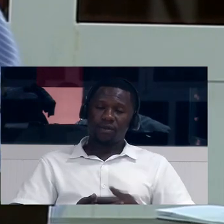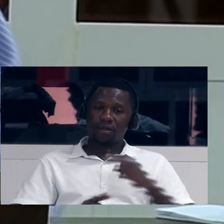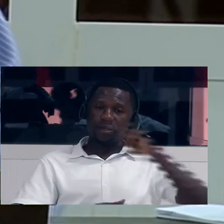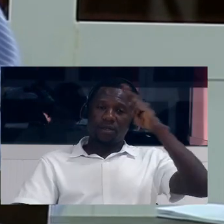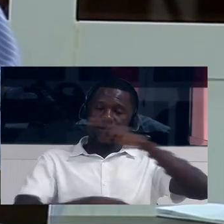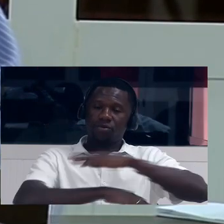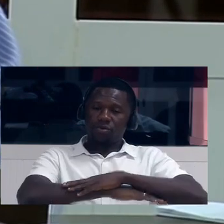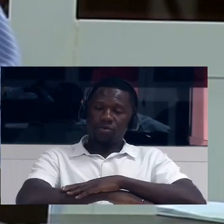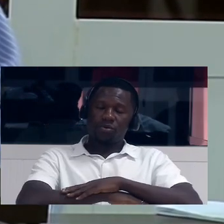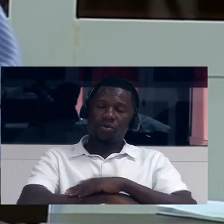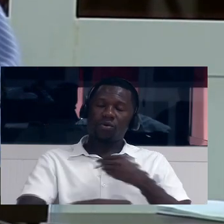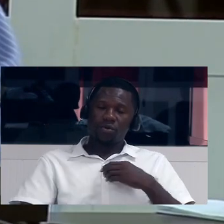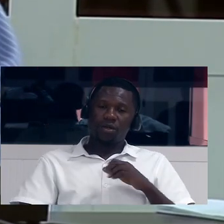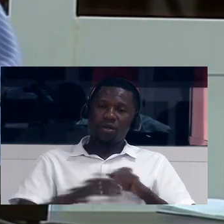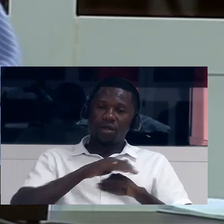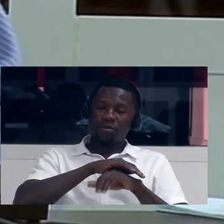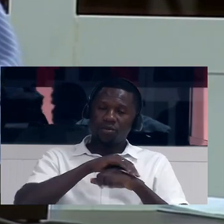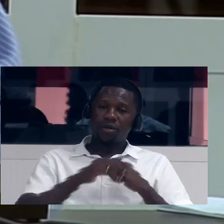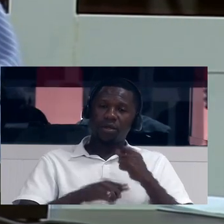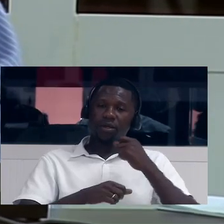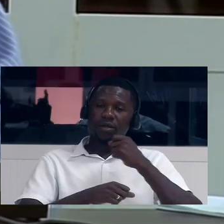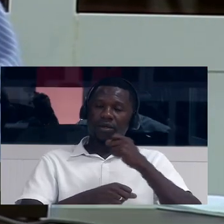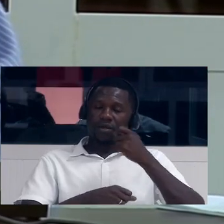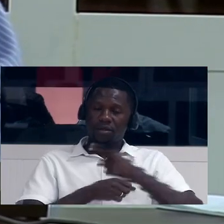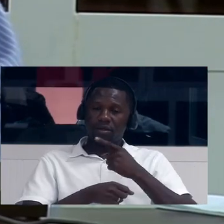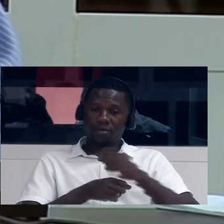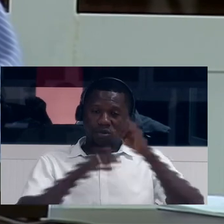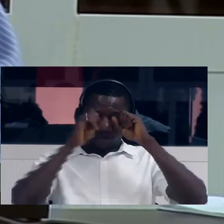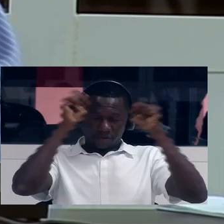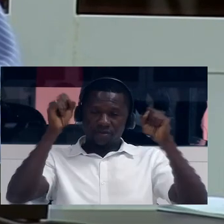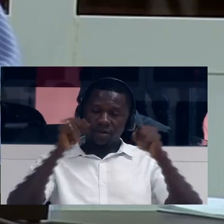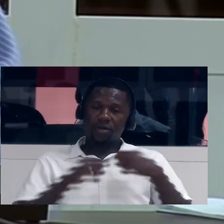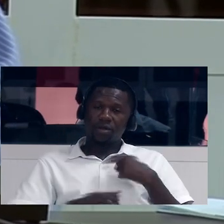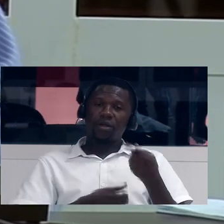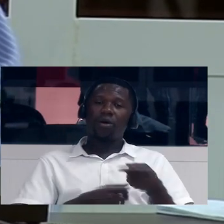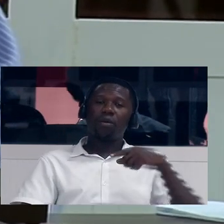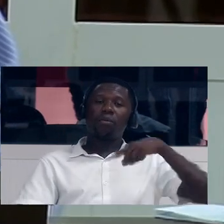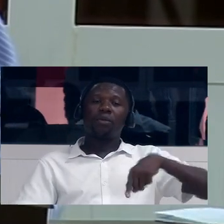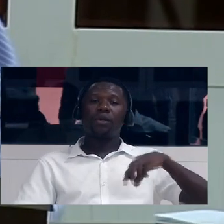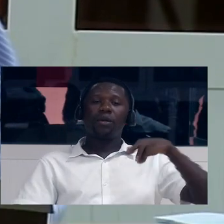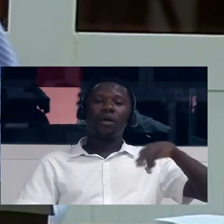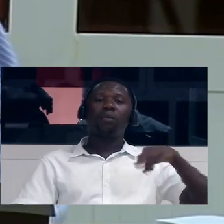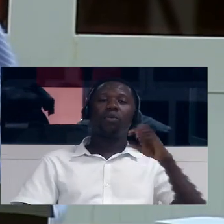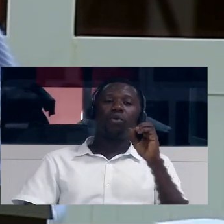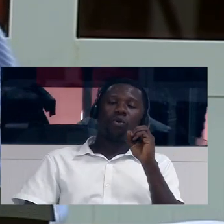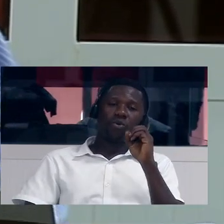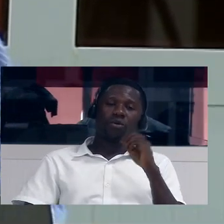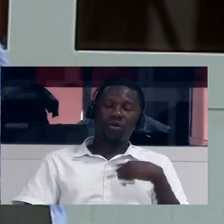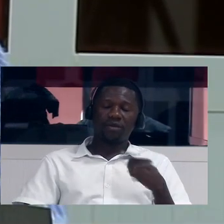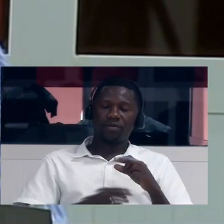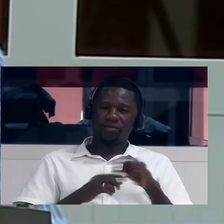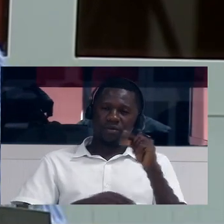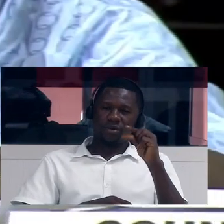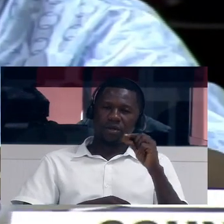I was employed by the Gambia government at the establishment office, now PMO, and after a very short while